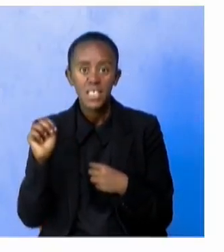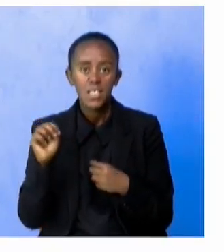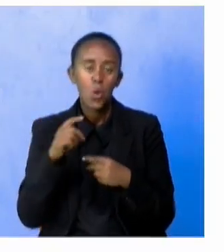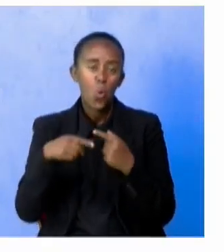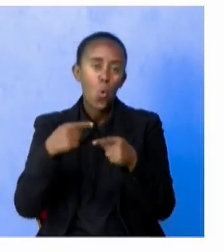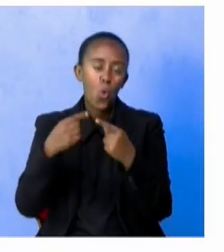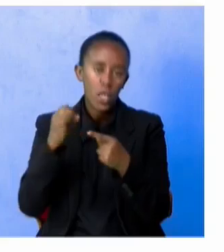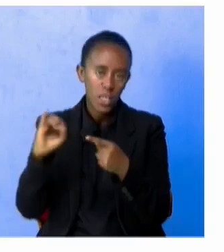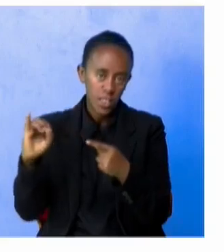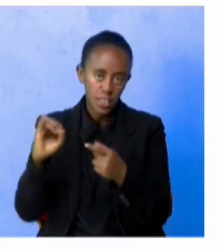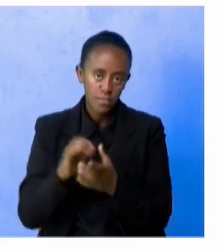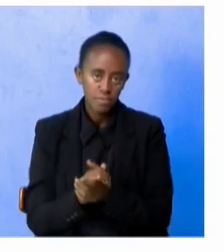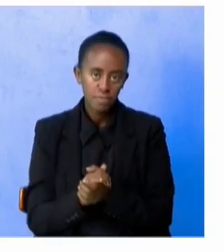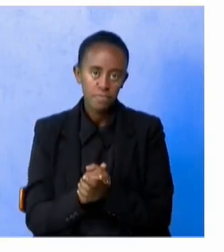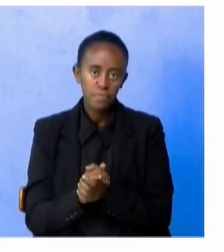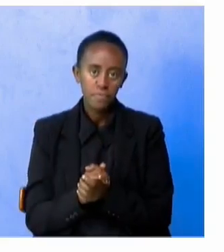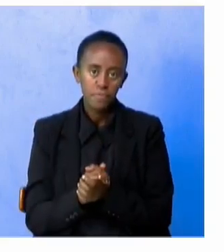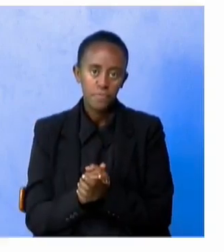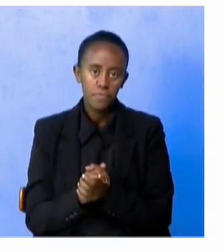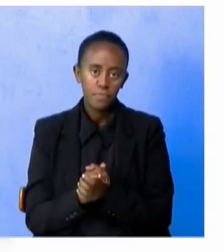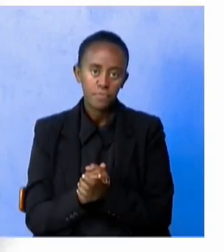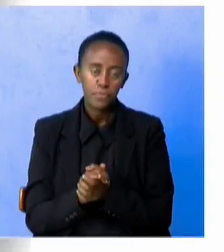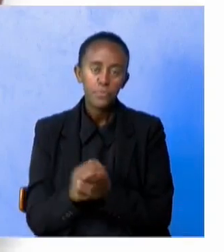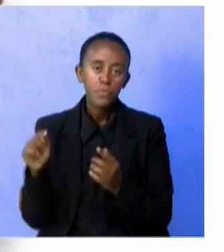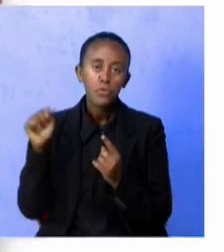to school.